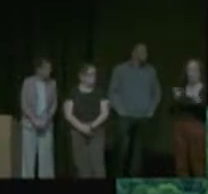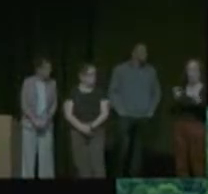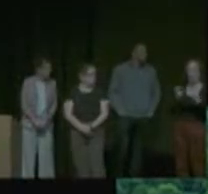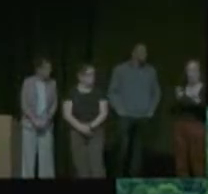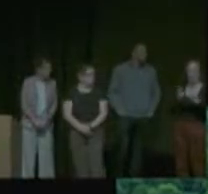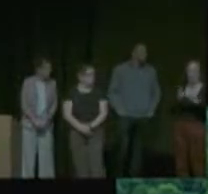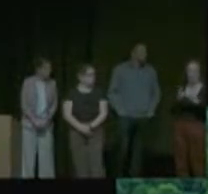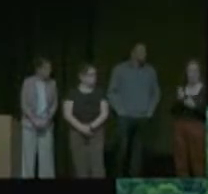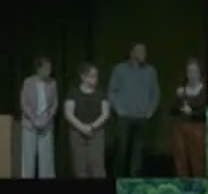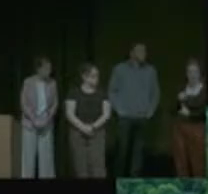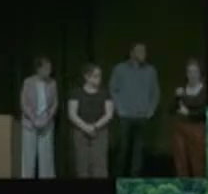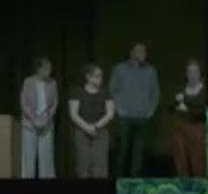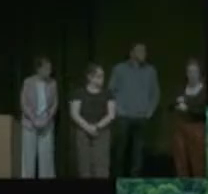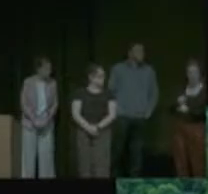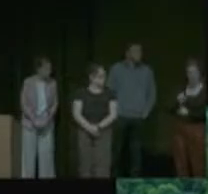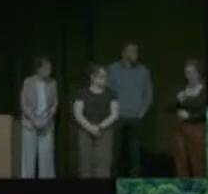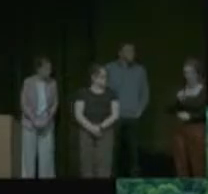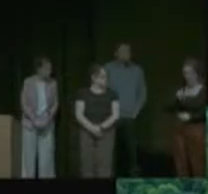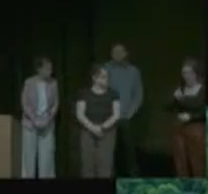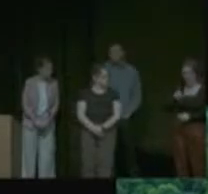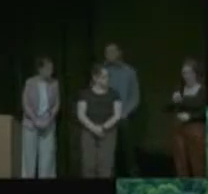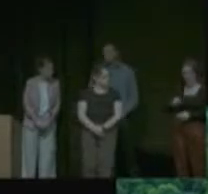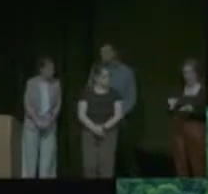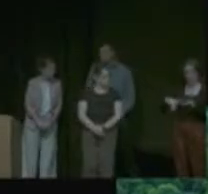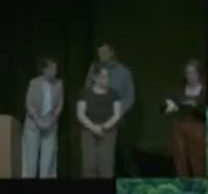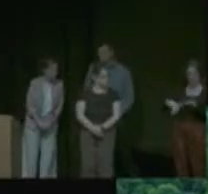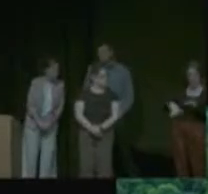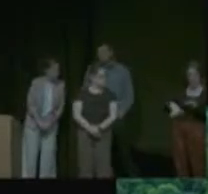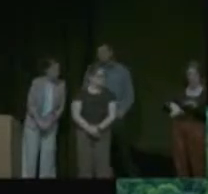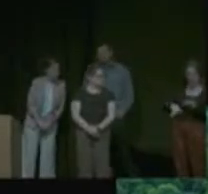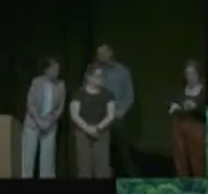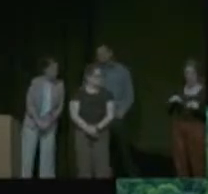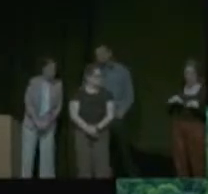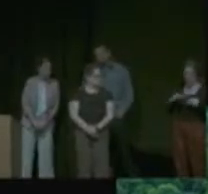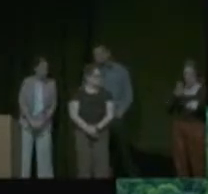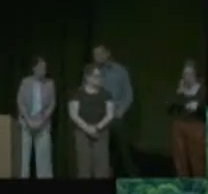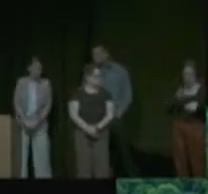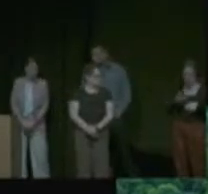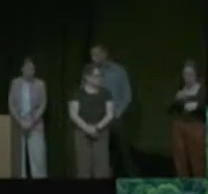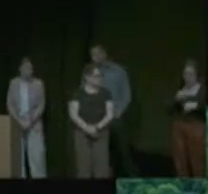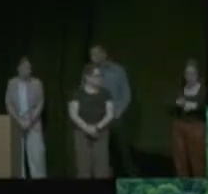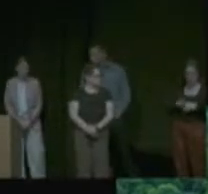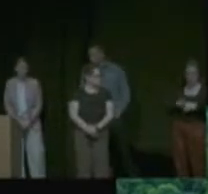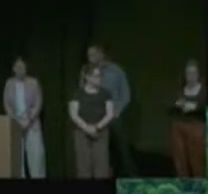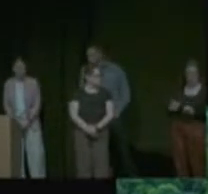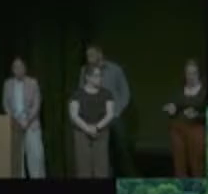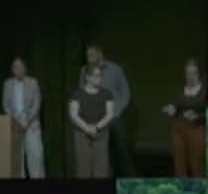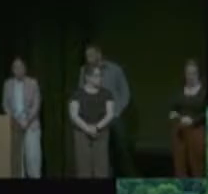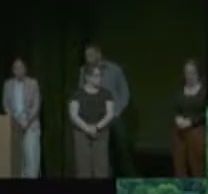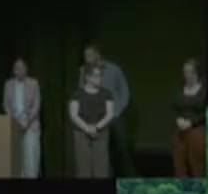affect the sludge, the draining, the dredging? Does it freeze at all or any impact there?